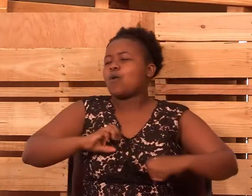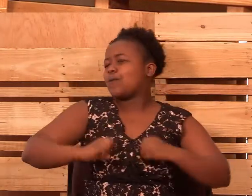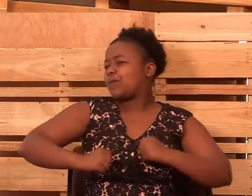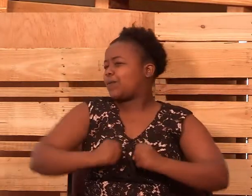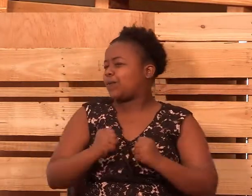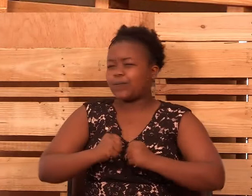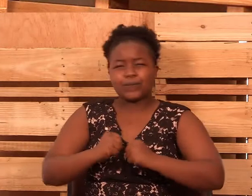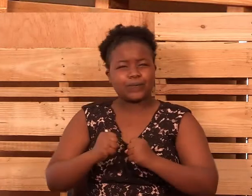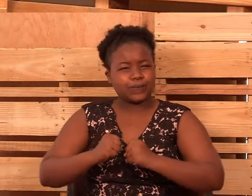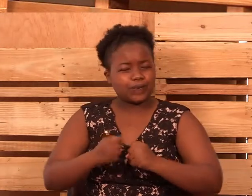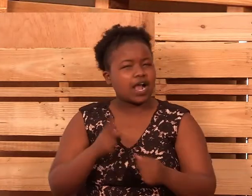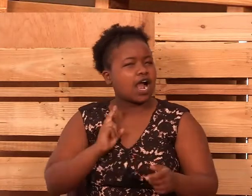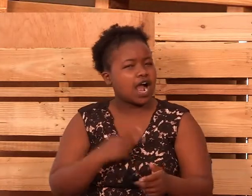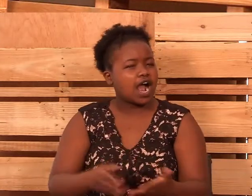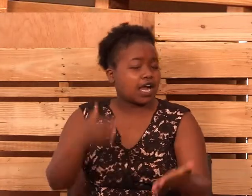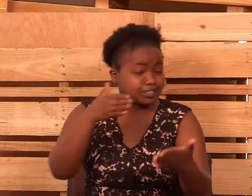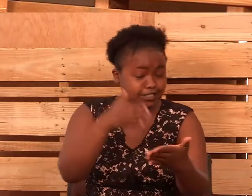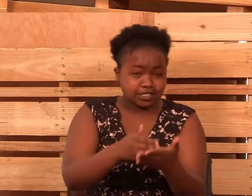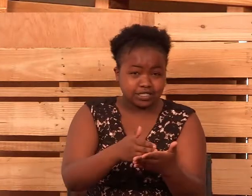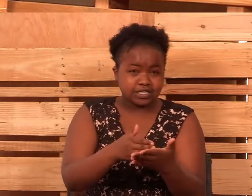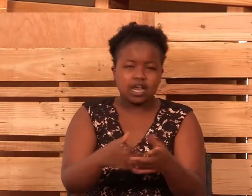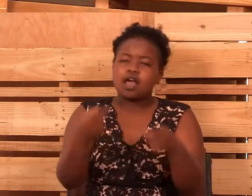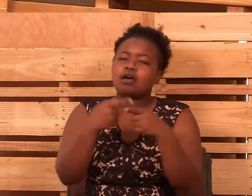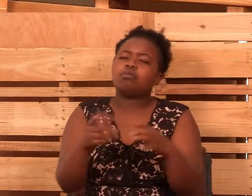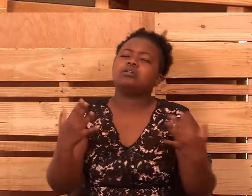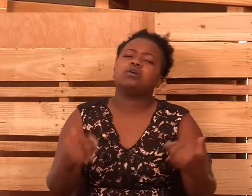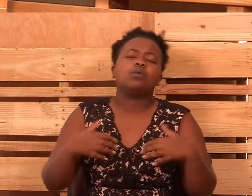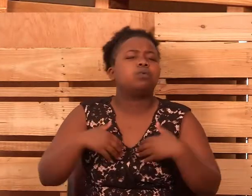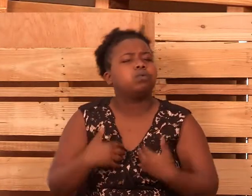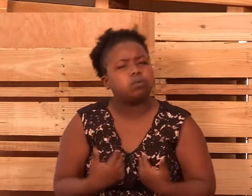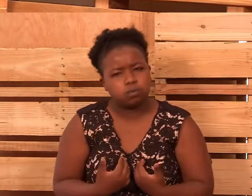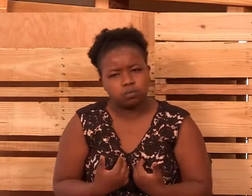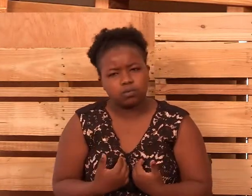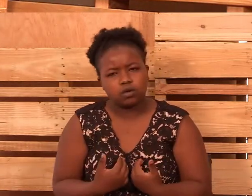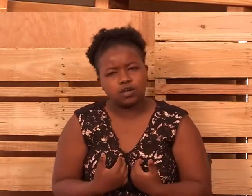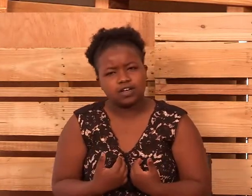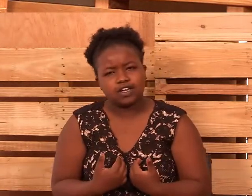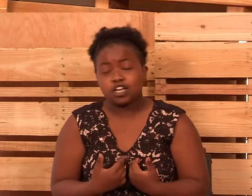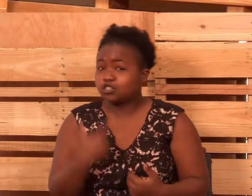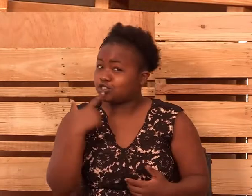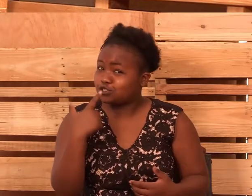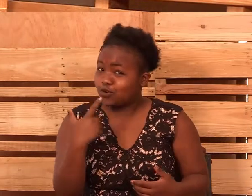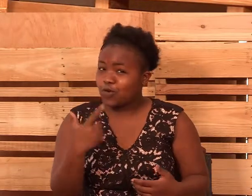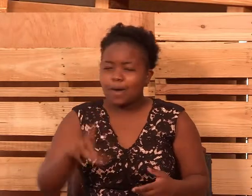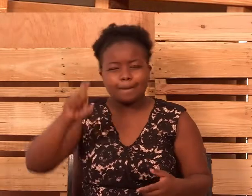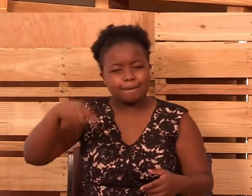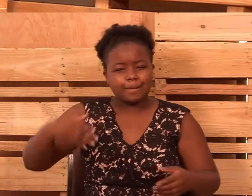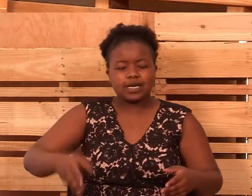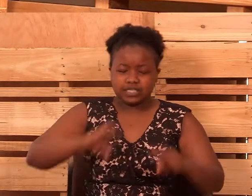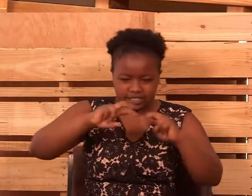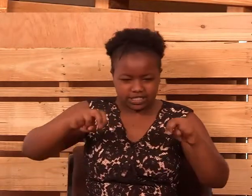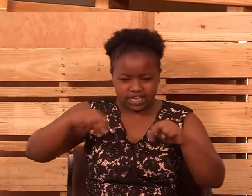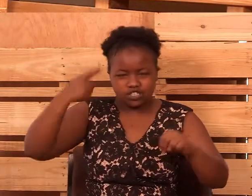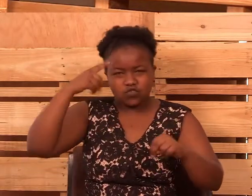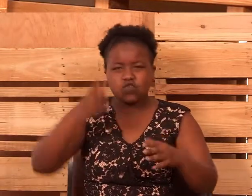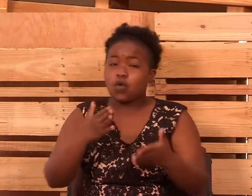there, but they were very, very tired. So they had to look for somewhere to